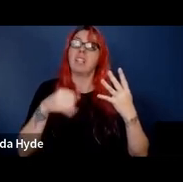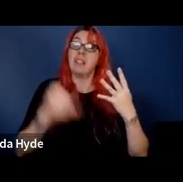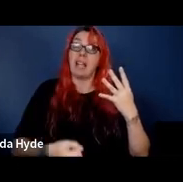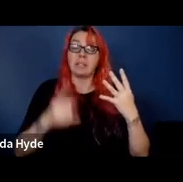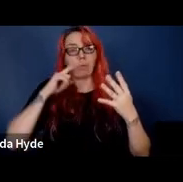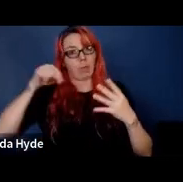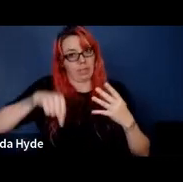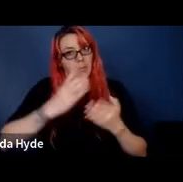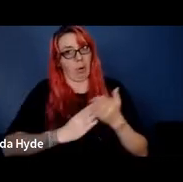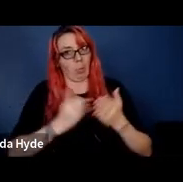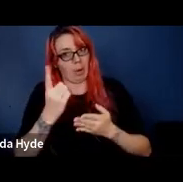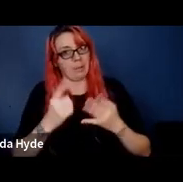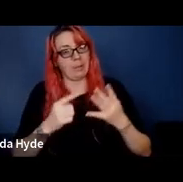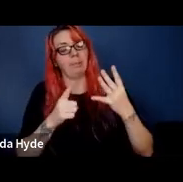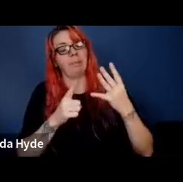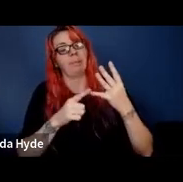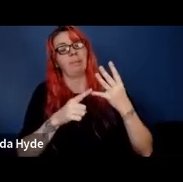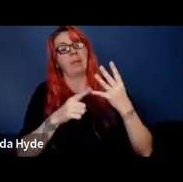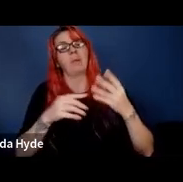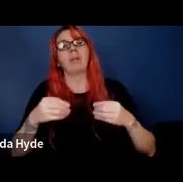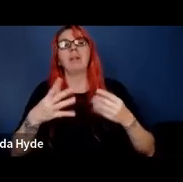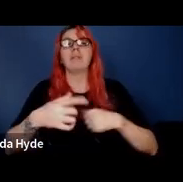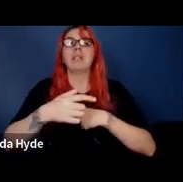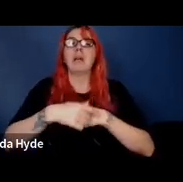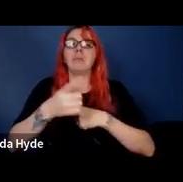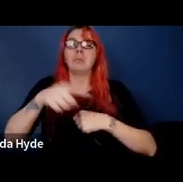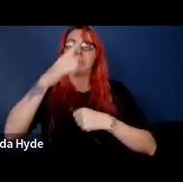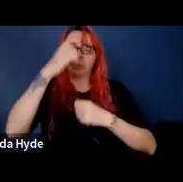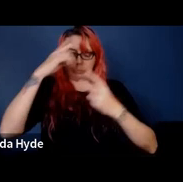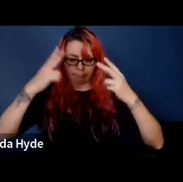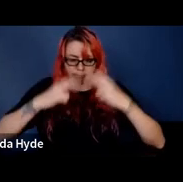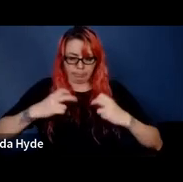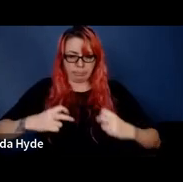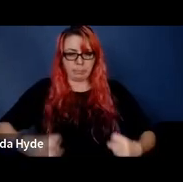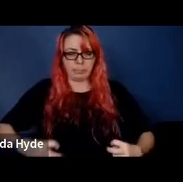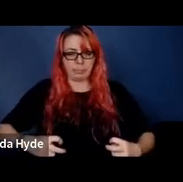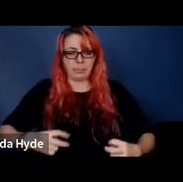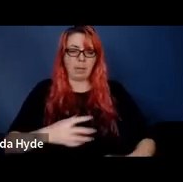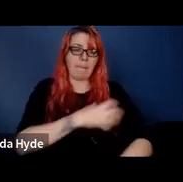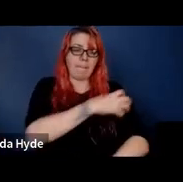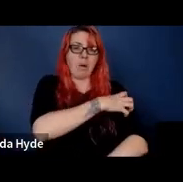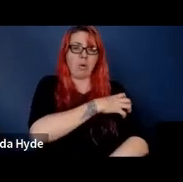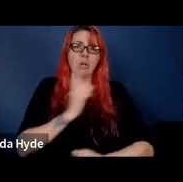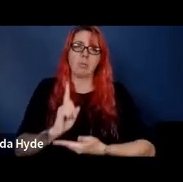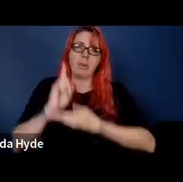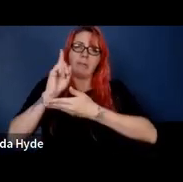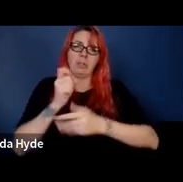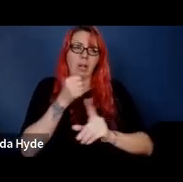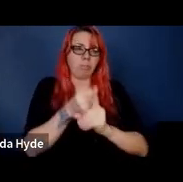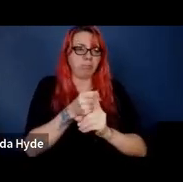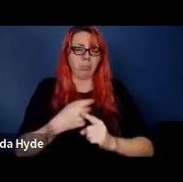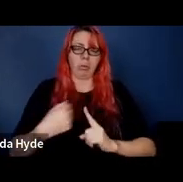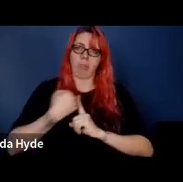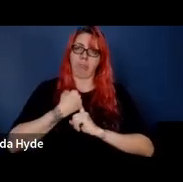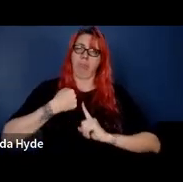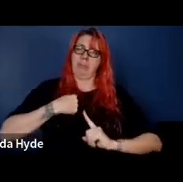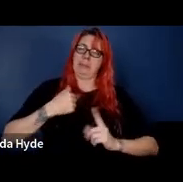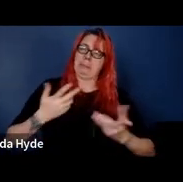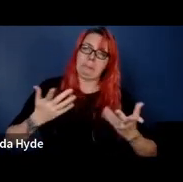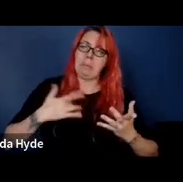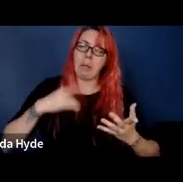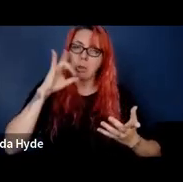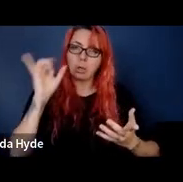session in a way to do some reflections on the impact of power and privilege. And that's where you got the handout, which is the